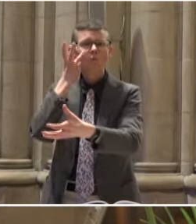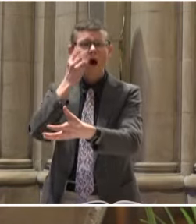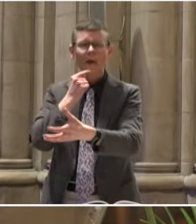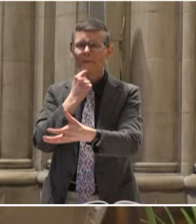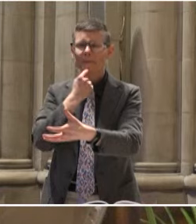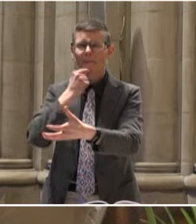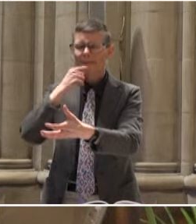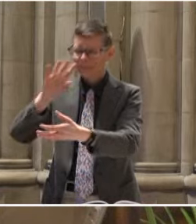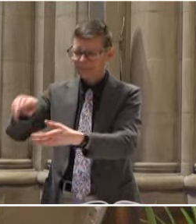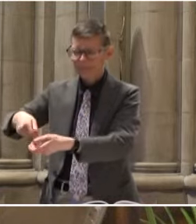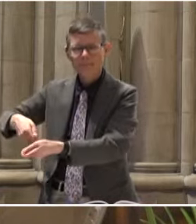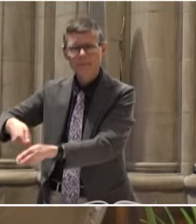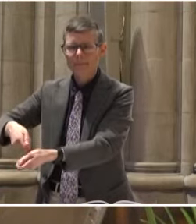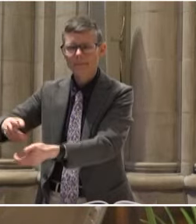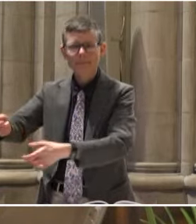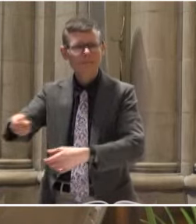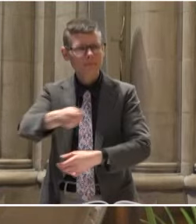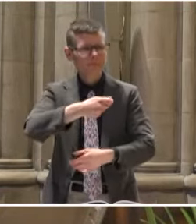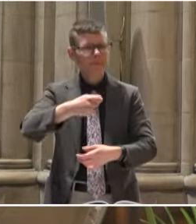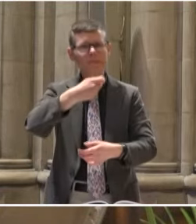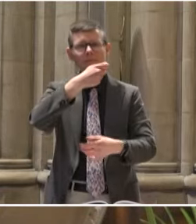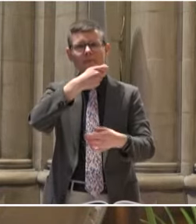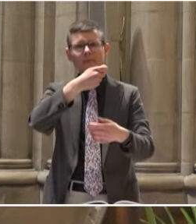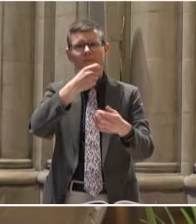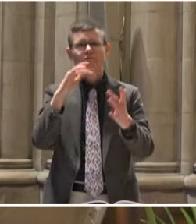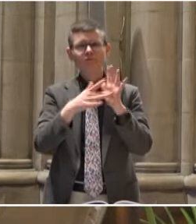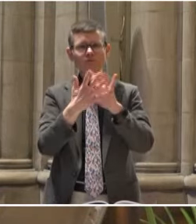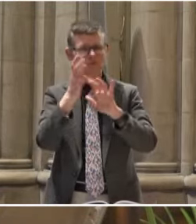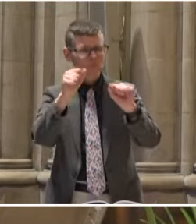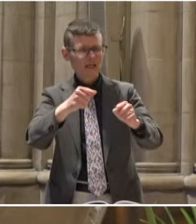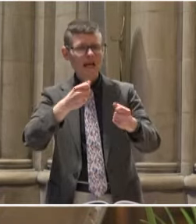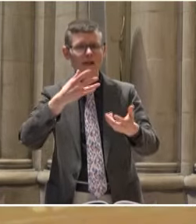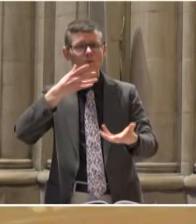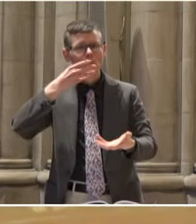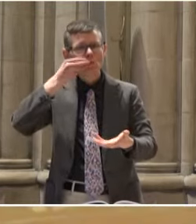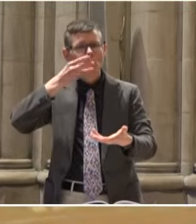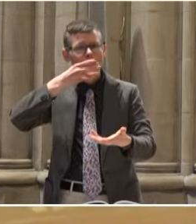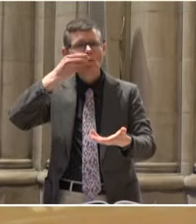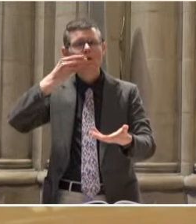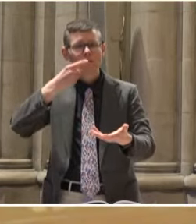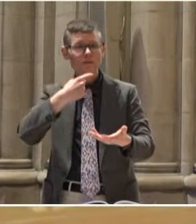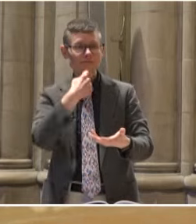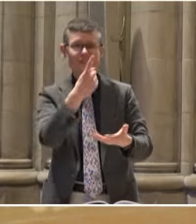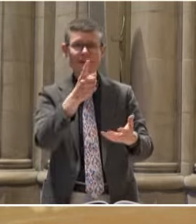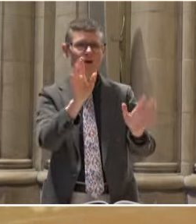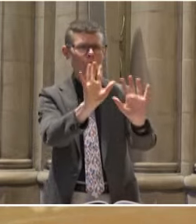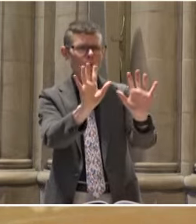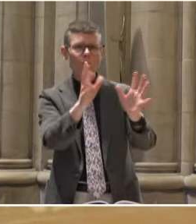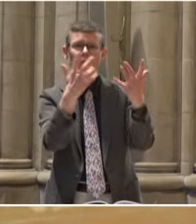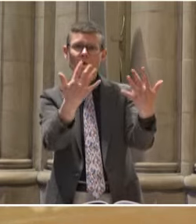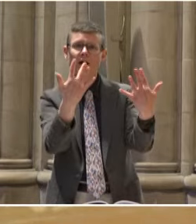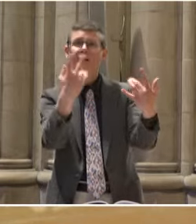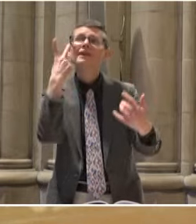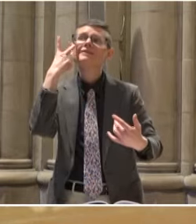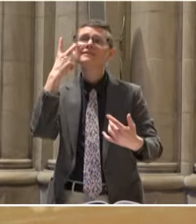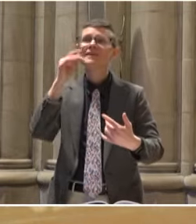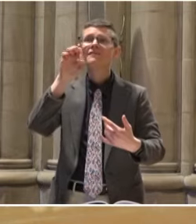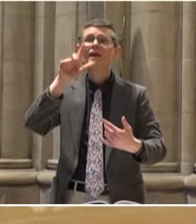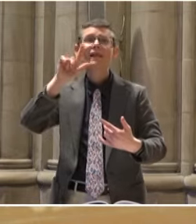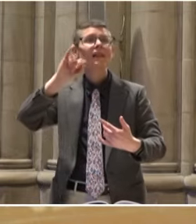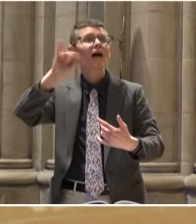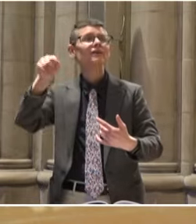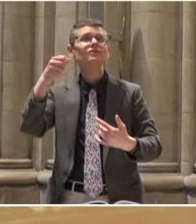on a stick, and gave it to Jesus to drink, saying, "Wait, let us see whether Elijah will come to take